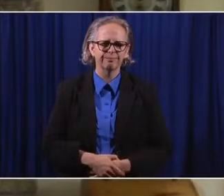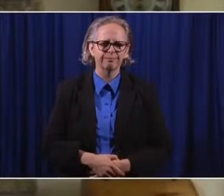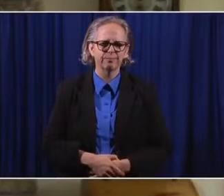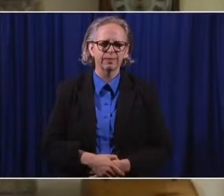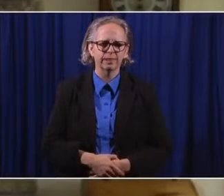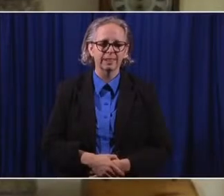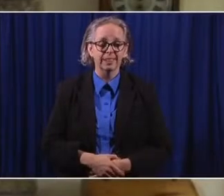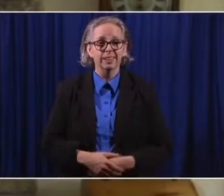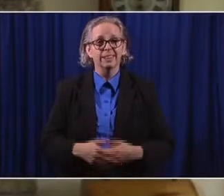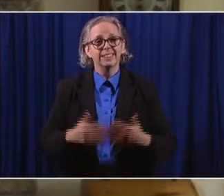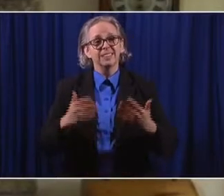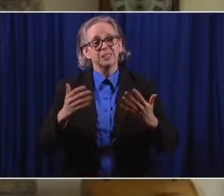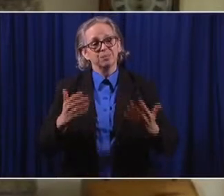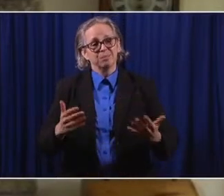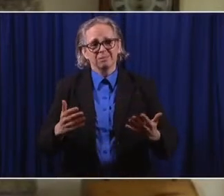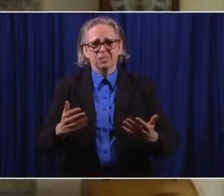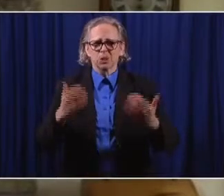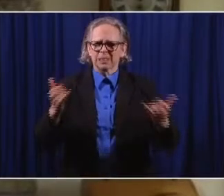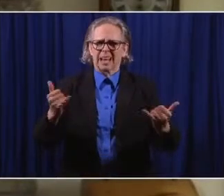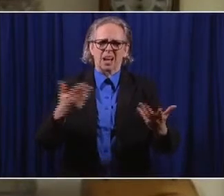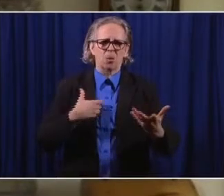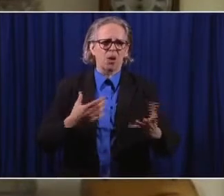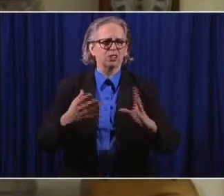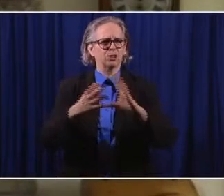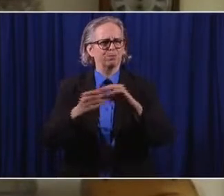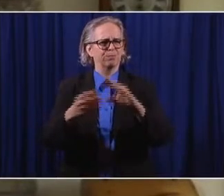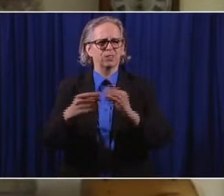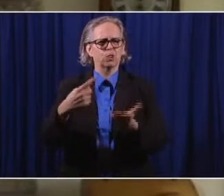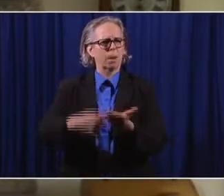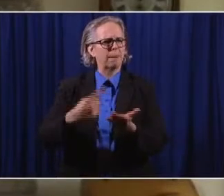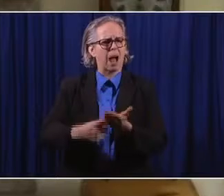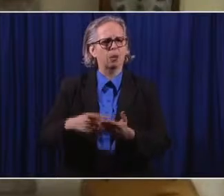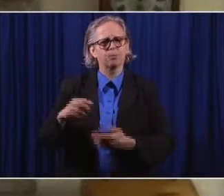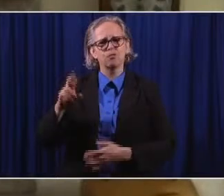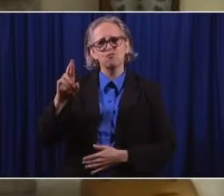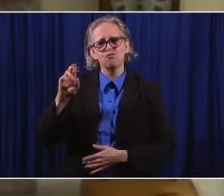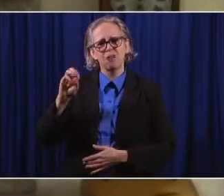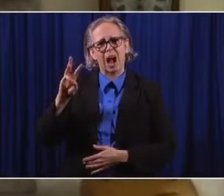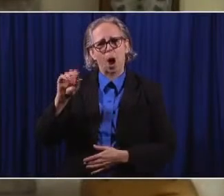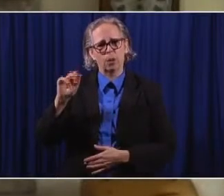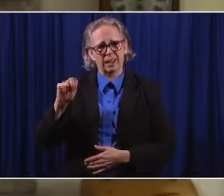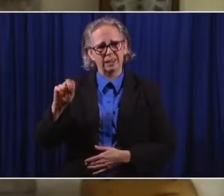I want to start today by talking about Rowan Sweeney.